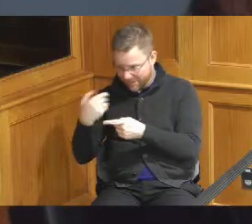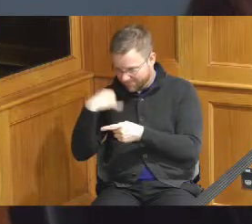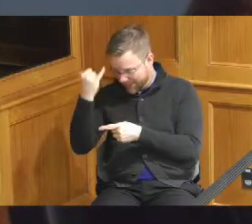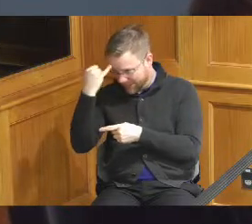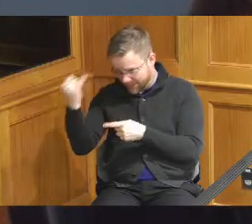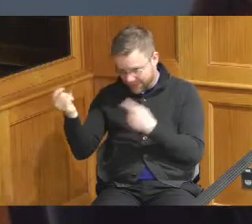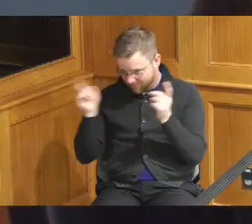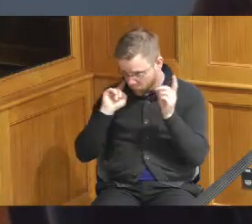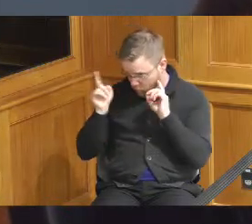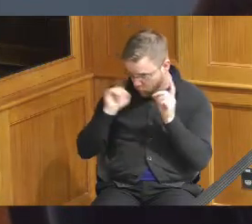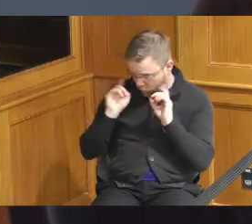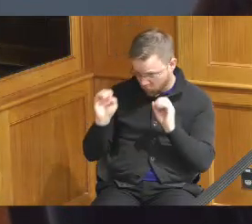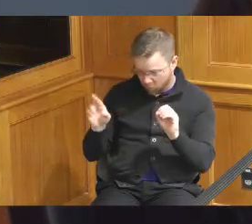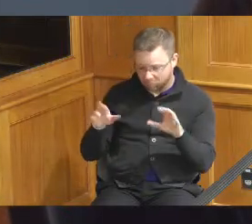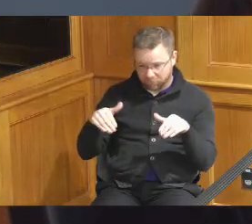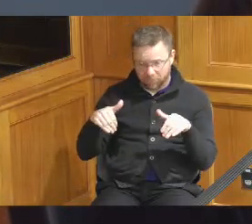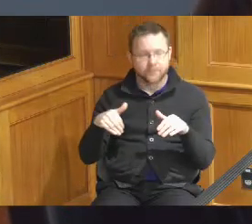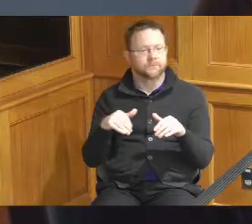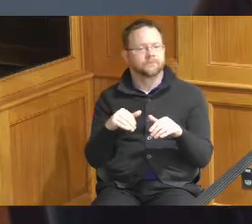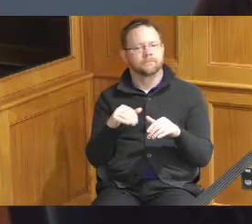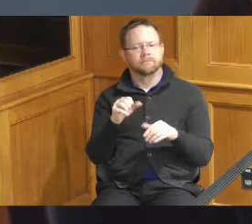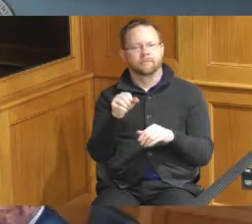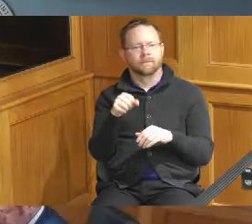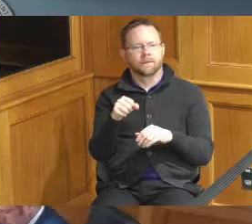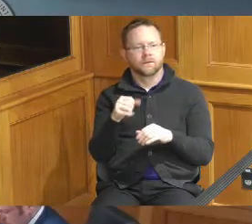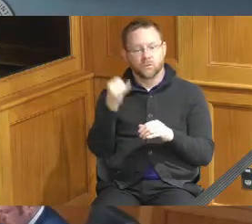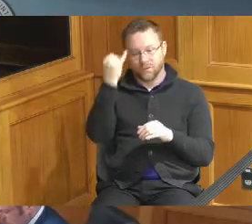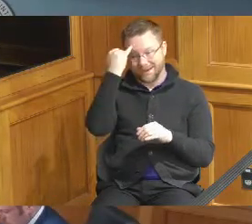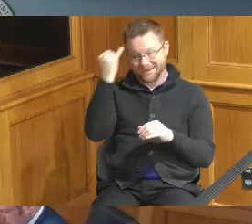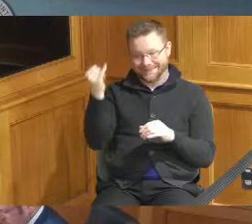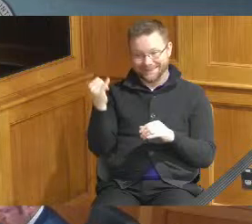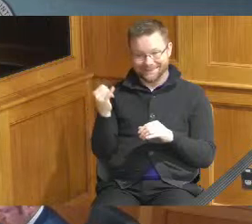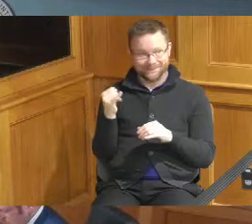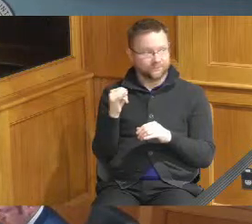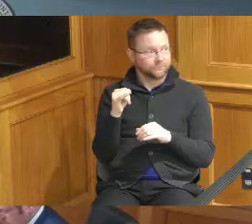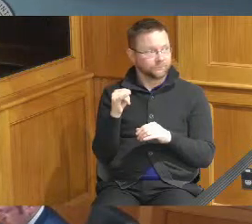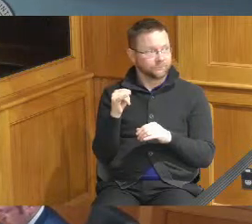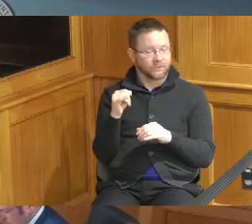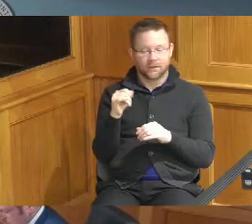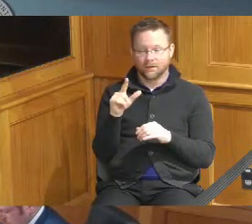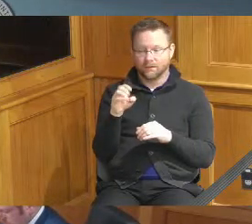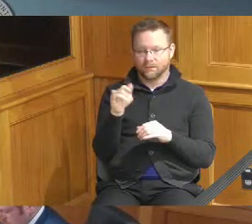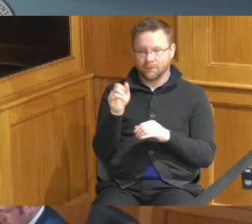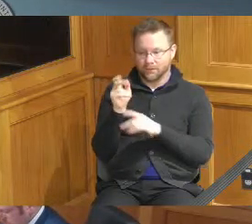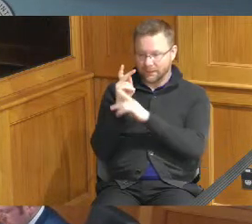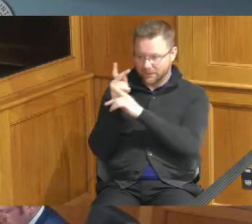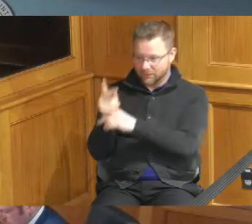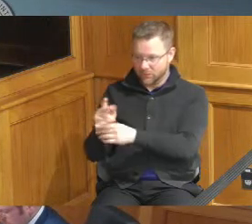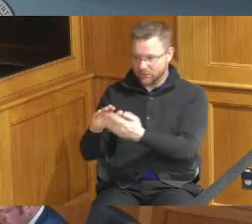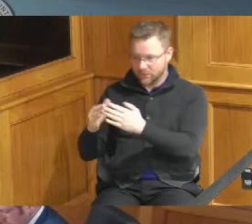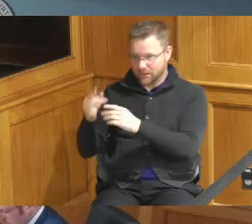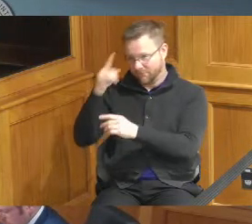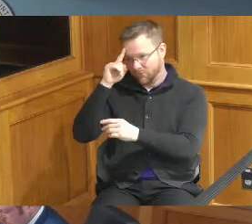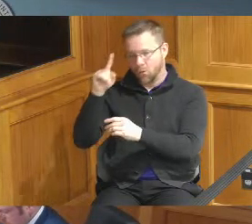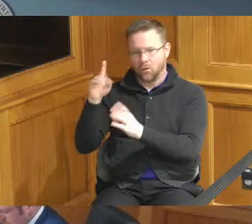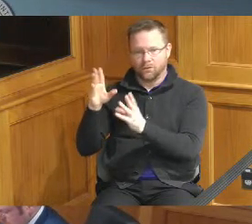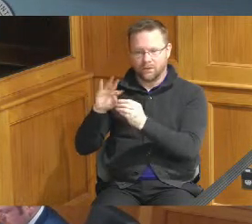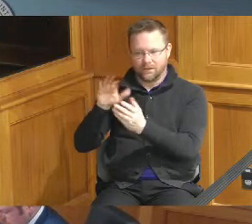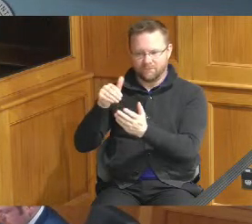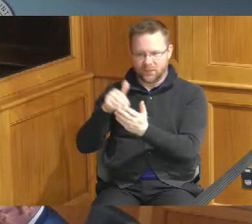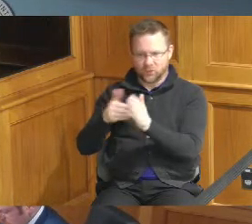heard anything from them? Yeah, so the idea would be that it would be leased to the city specifically for convention